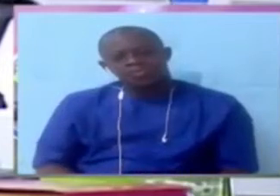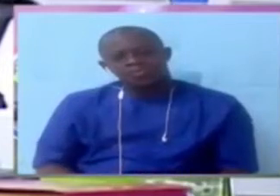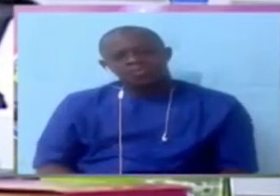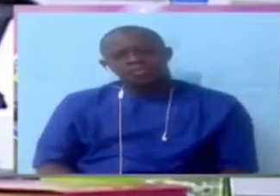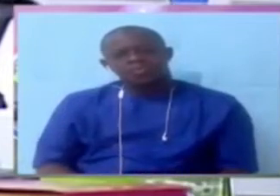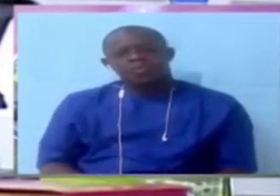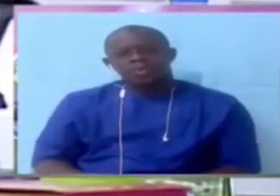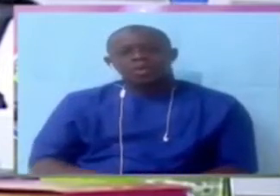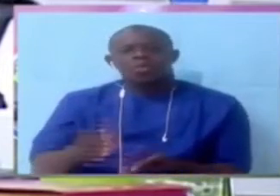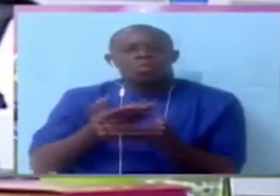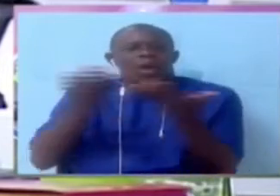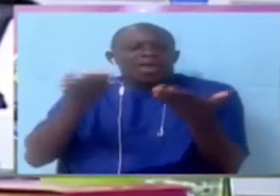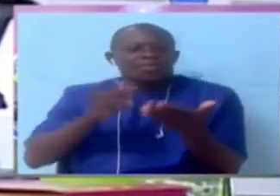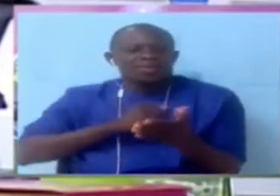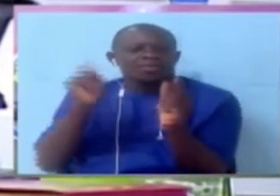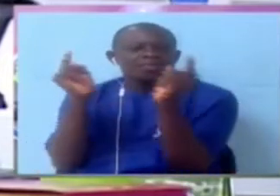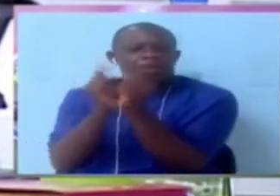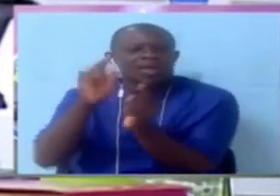did I turn to Fode?